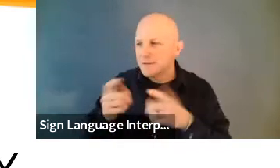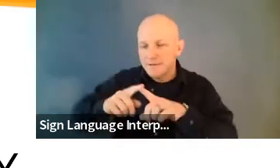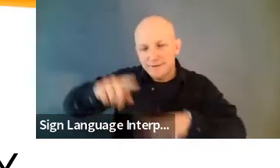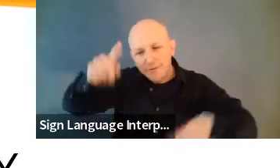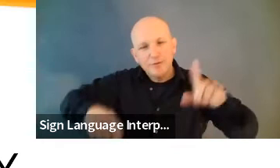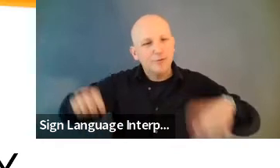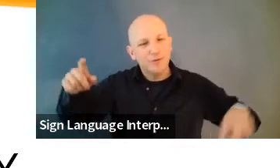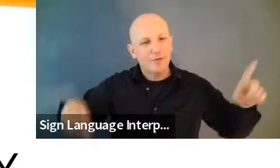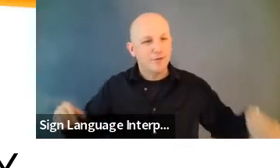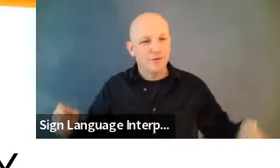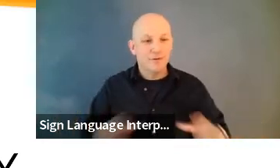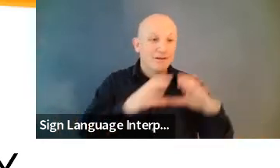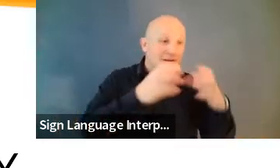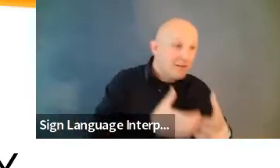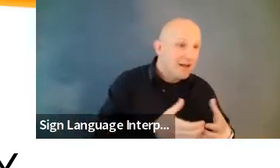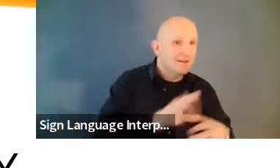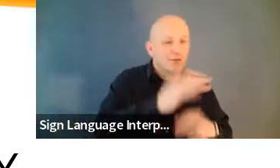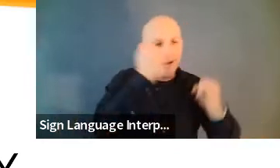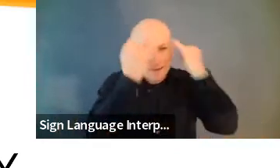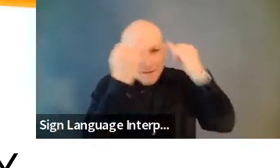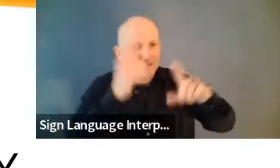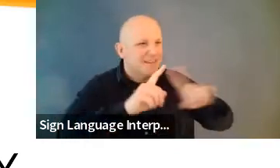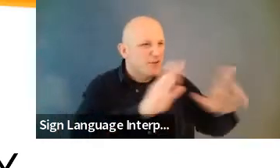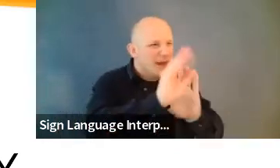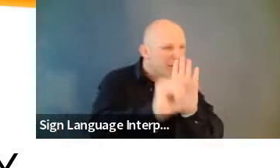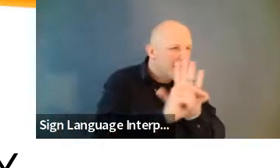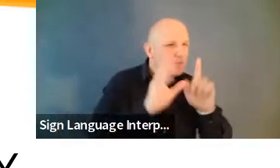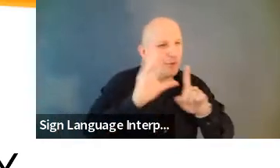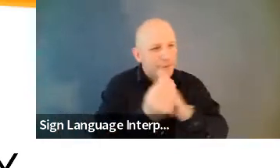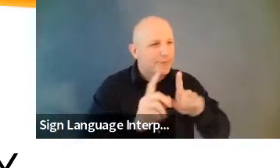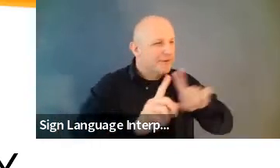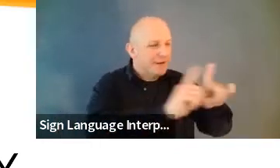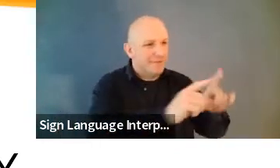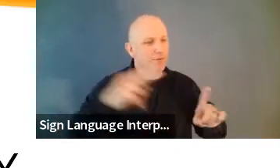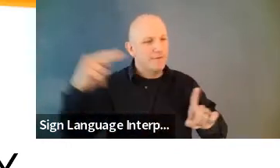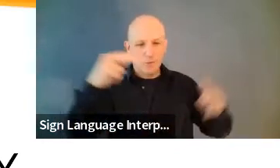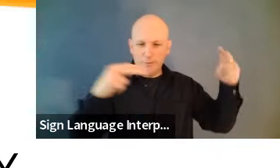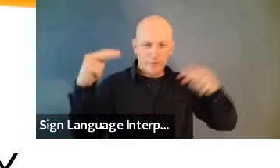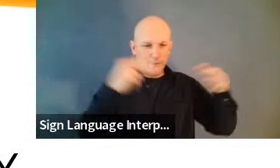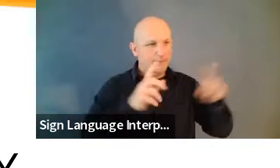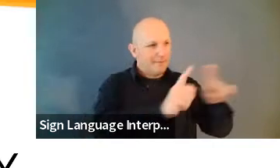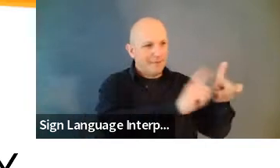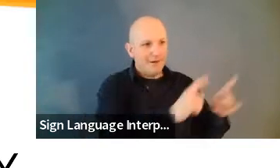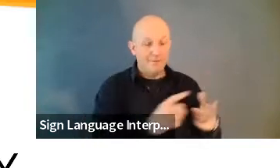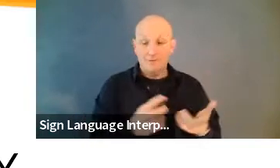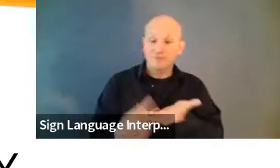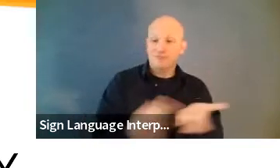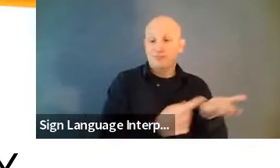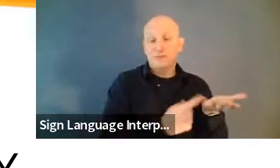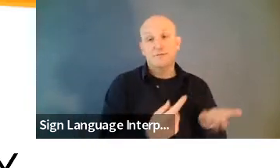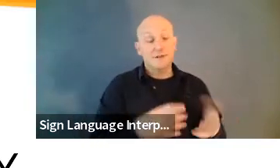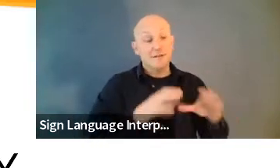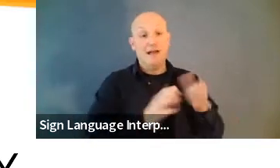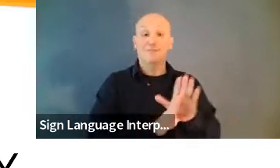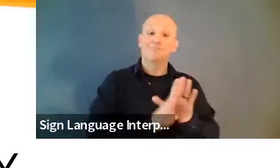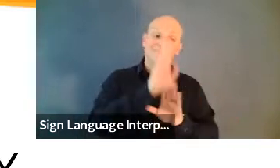the interest of everyone's education for there to be different perspectives and an open dialogue amongst students. So